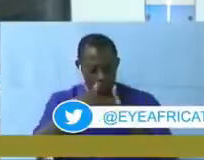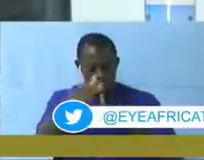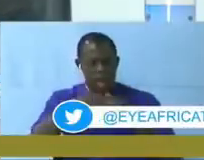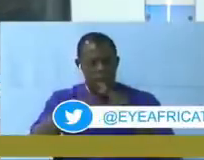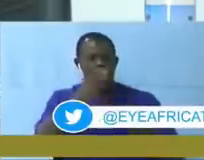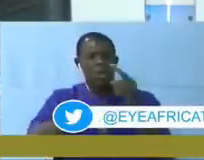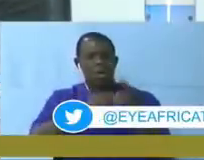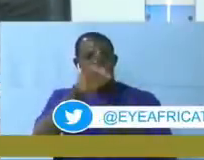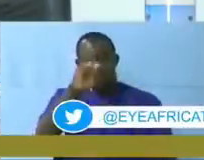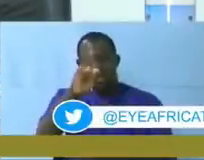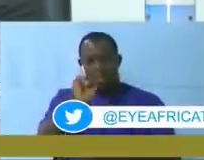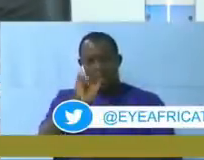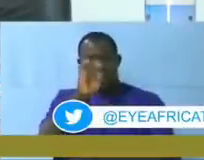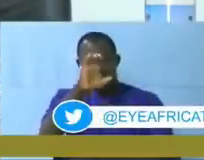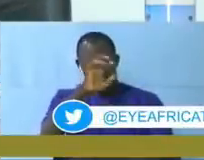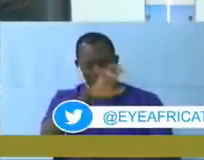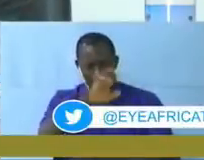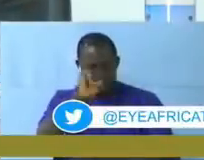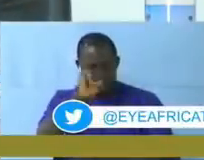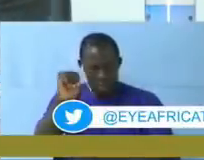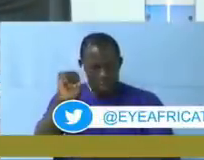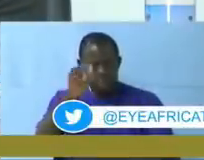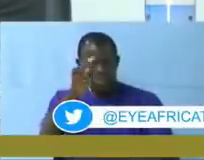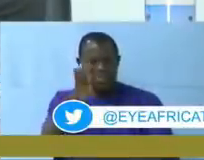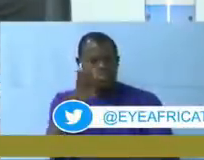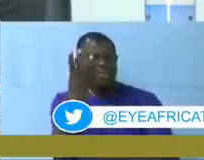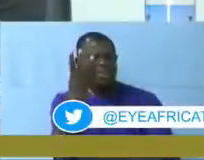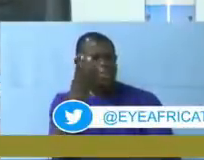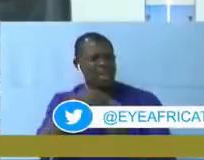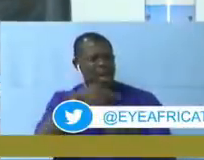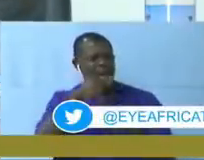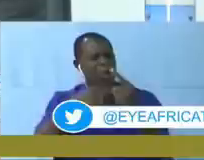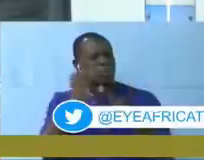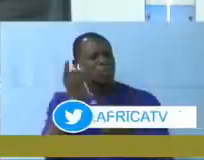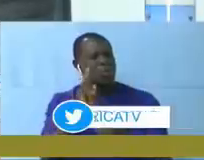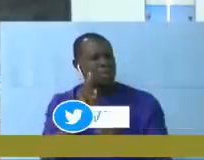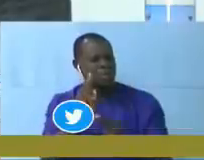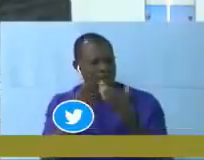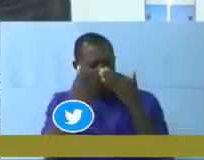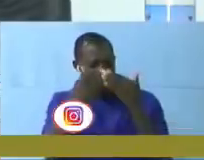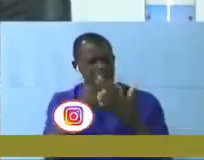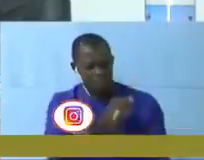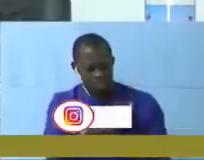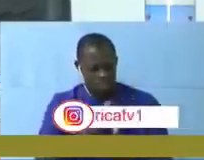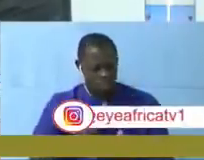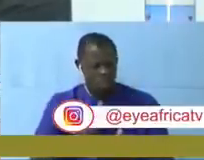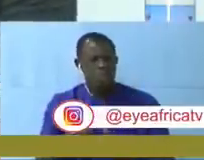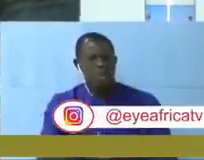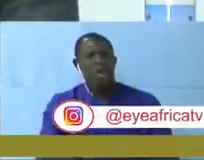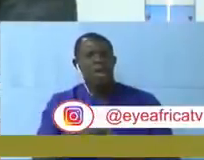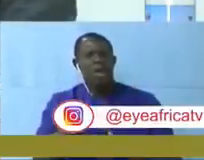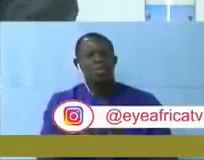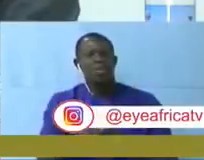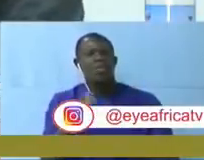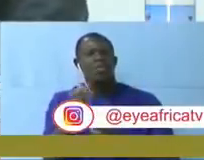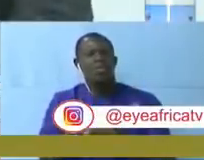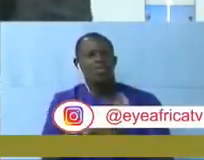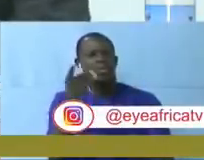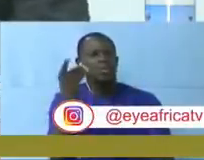33. Wax ñu nak gën ñoo yaatalal lu aju ci mbiri decree 33 bobu of